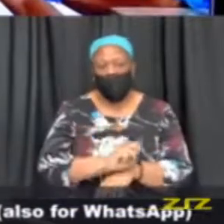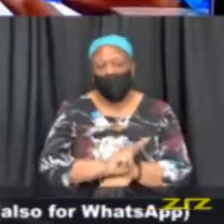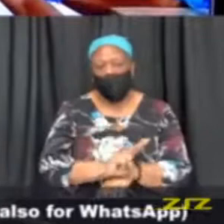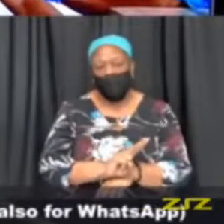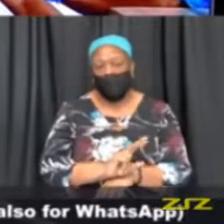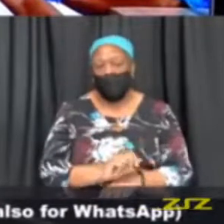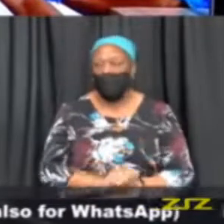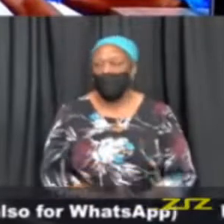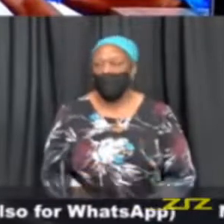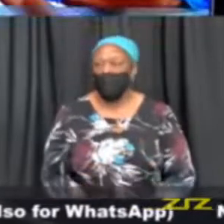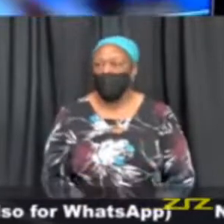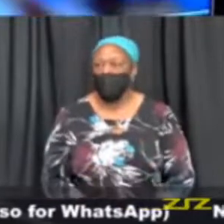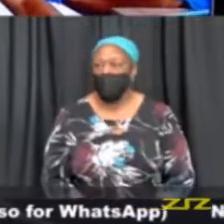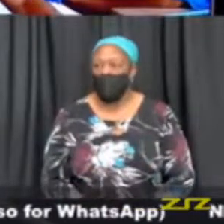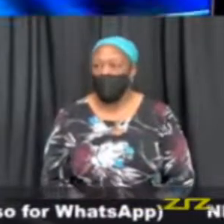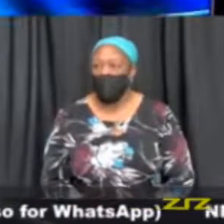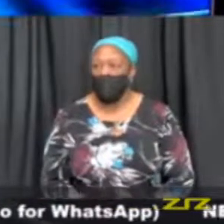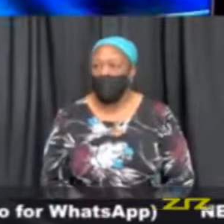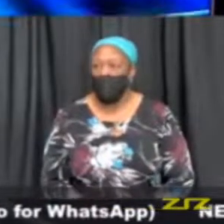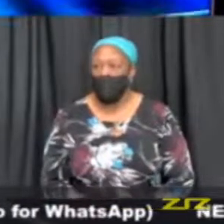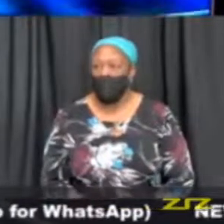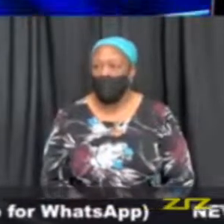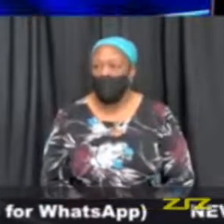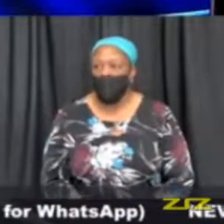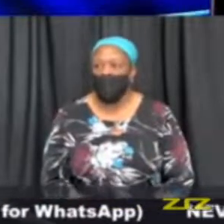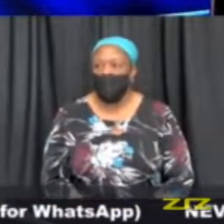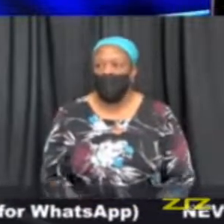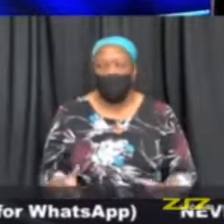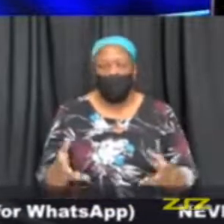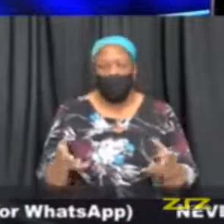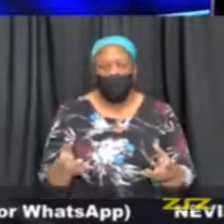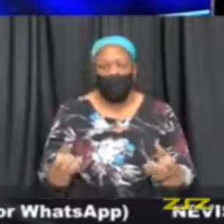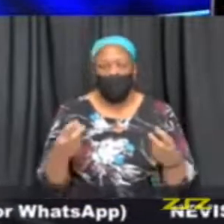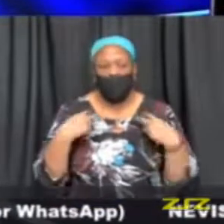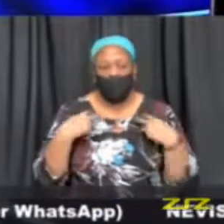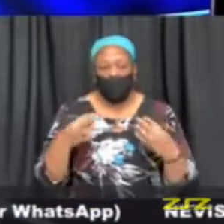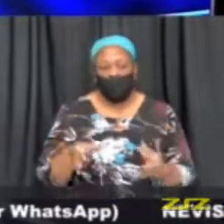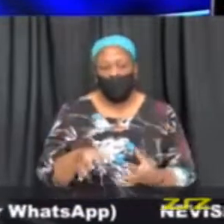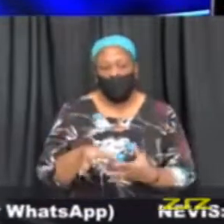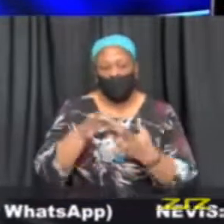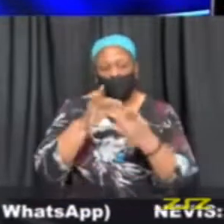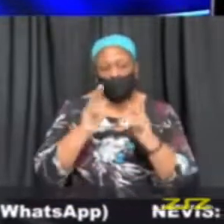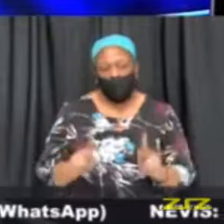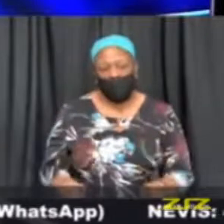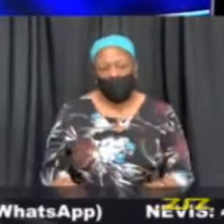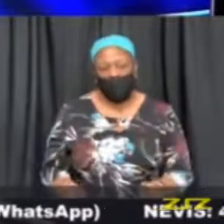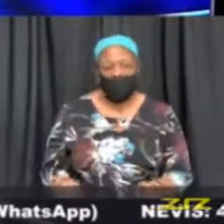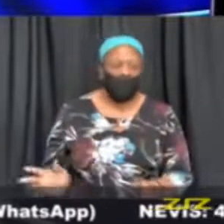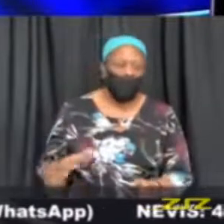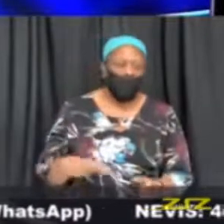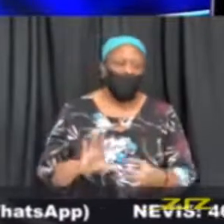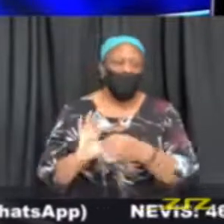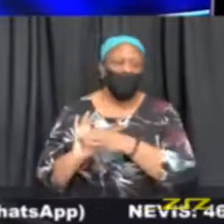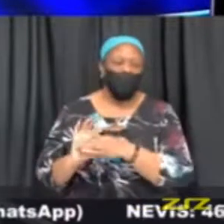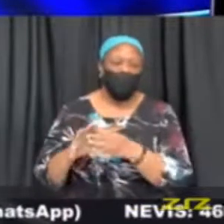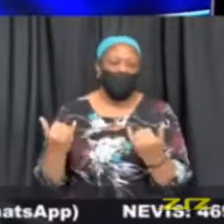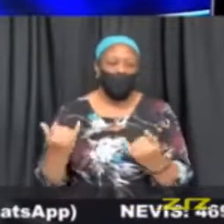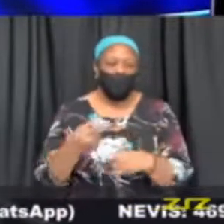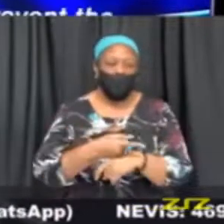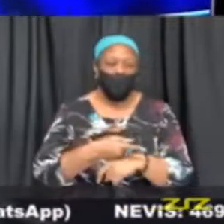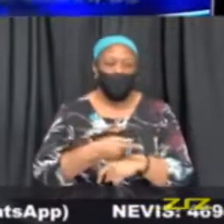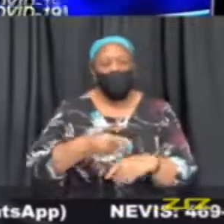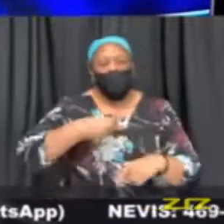But most importantly, I'm happy for the special guest that is going to be joining us today to give